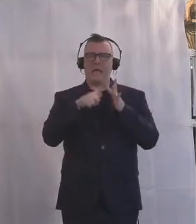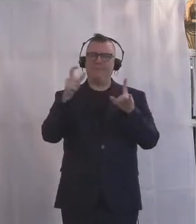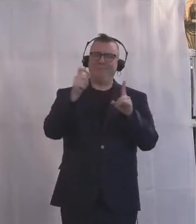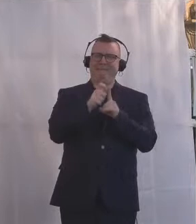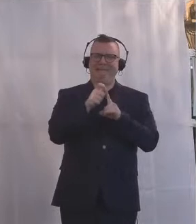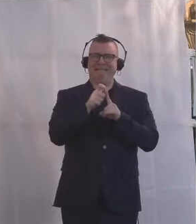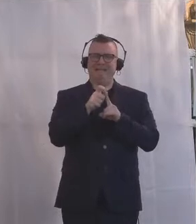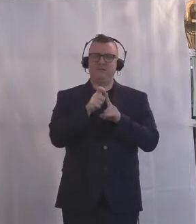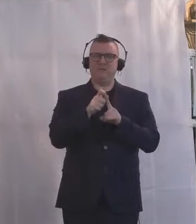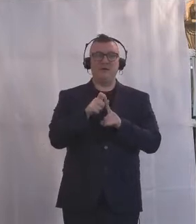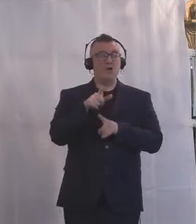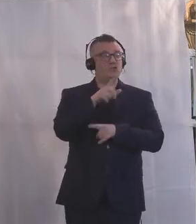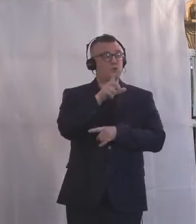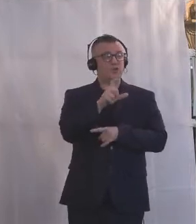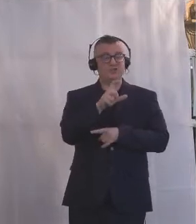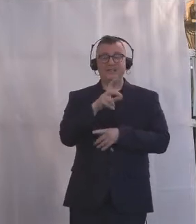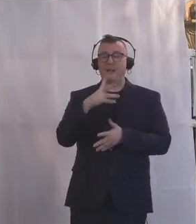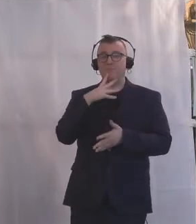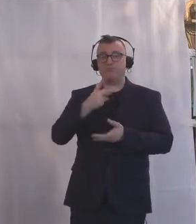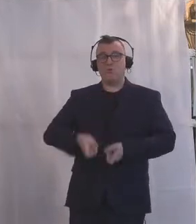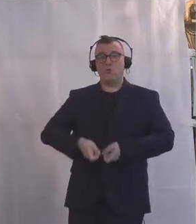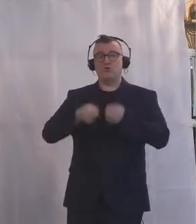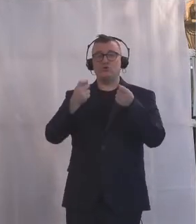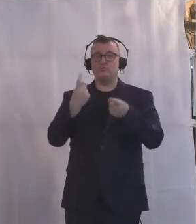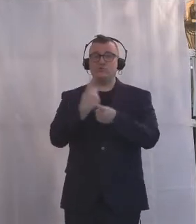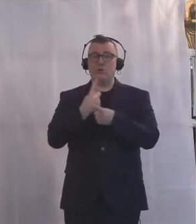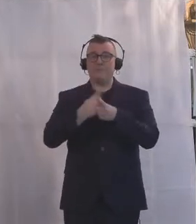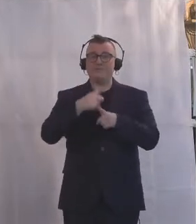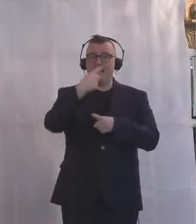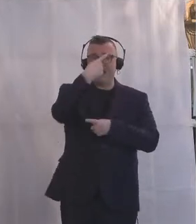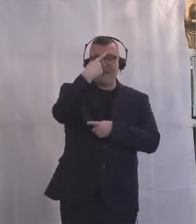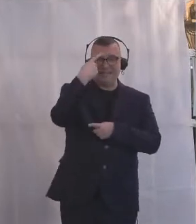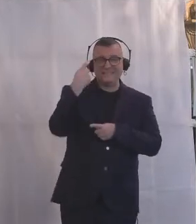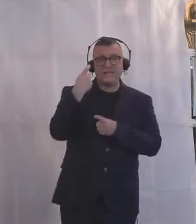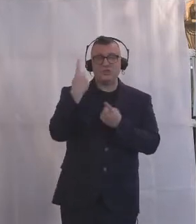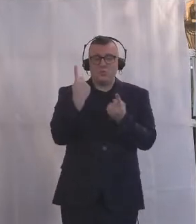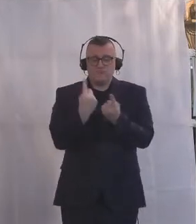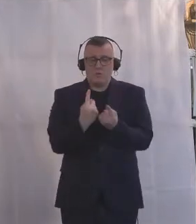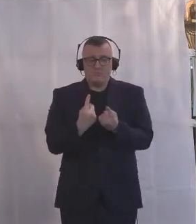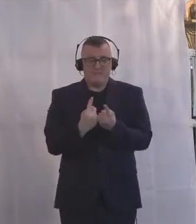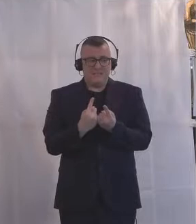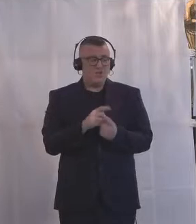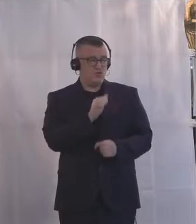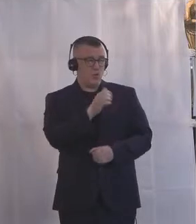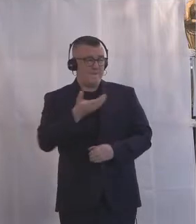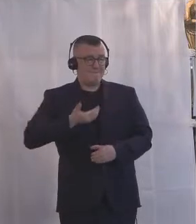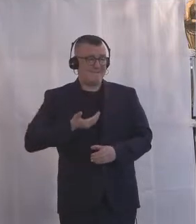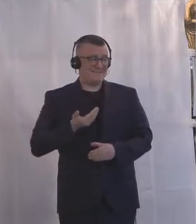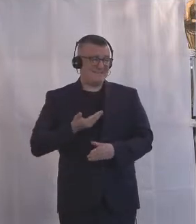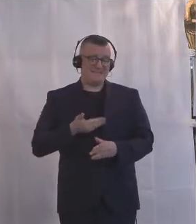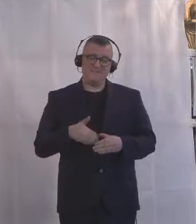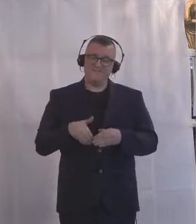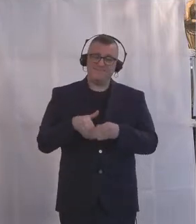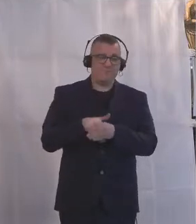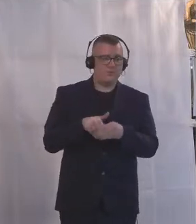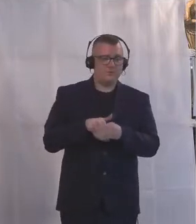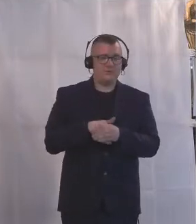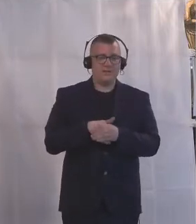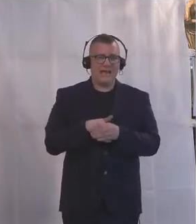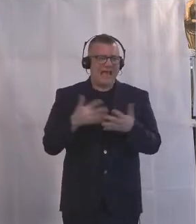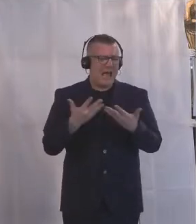to think about her business model. And obviously your business has a lot of IP at the centre of it. How did you think about protecting that IP?